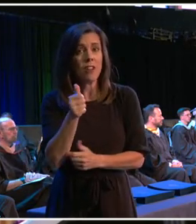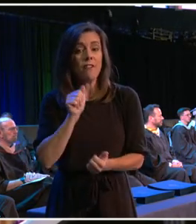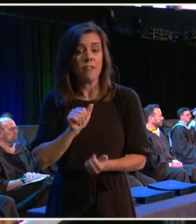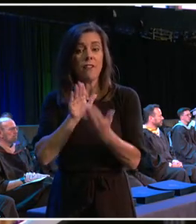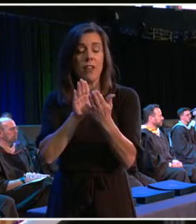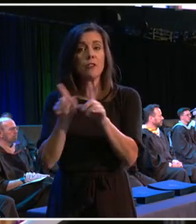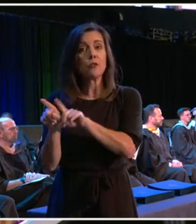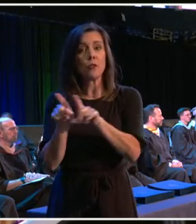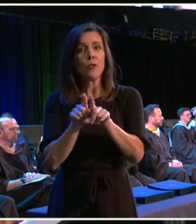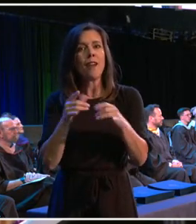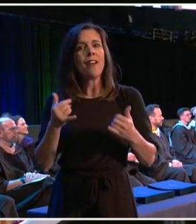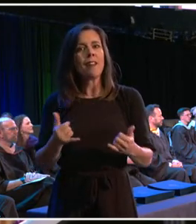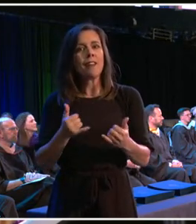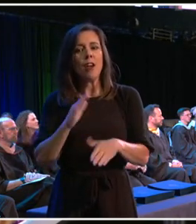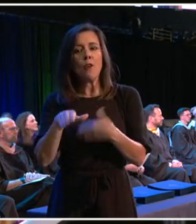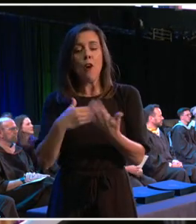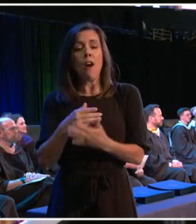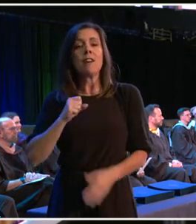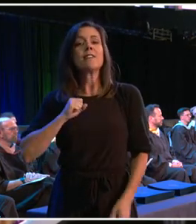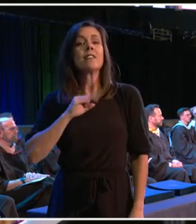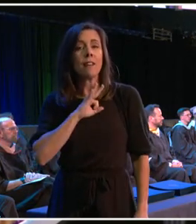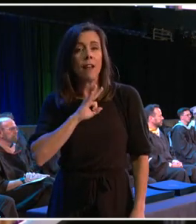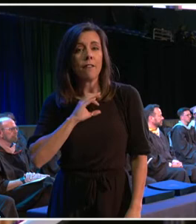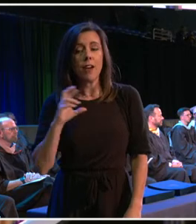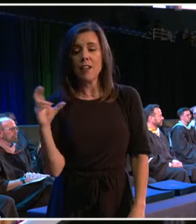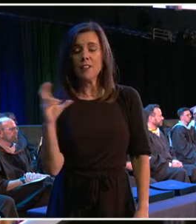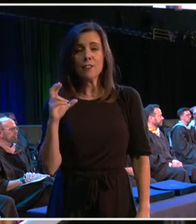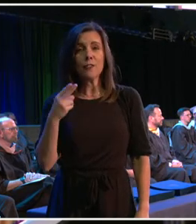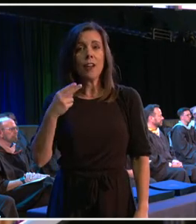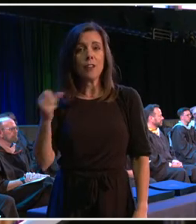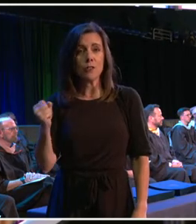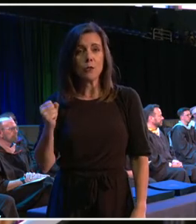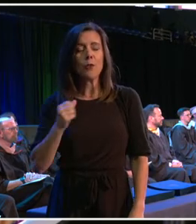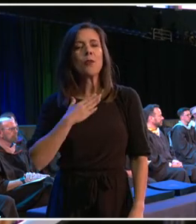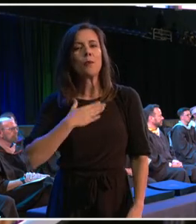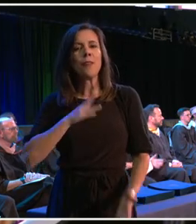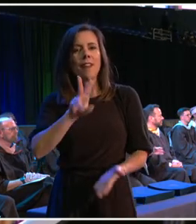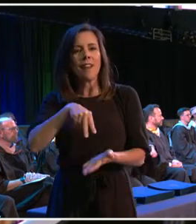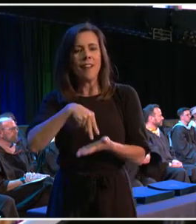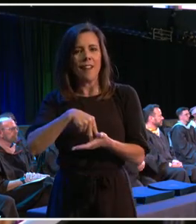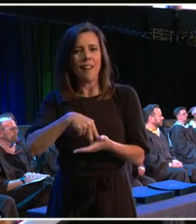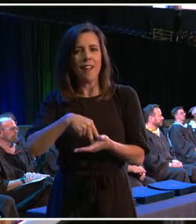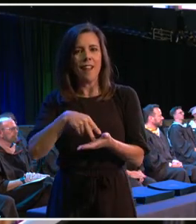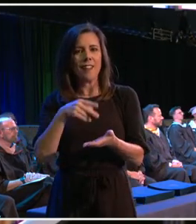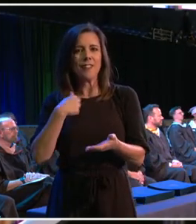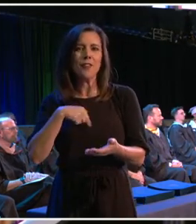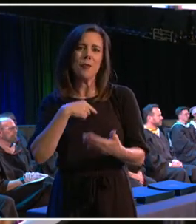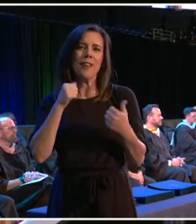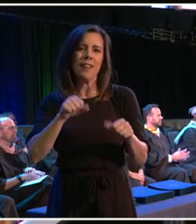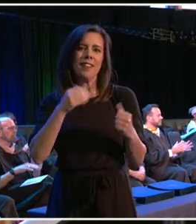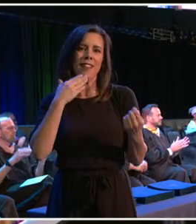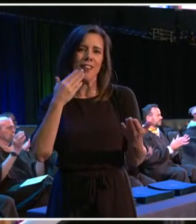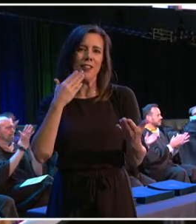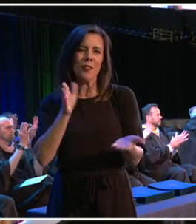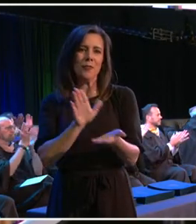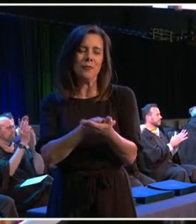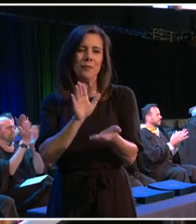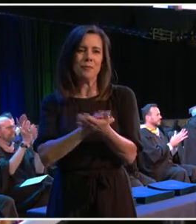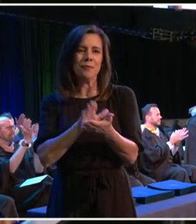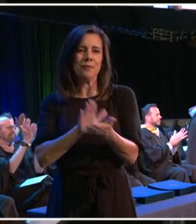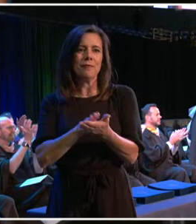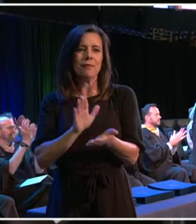faced. So at this time, with the staff of Cypress Ridge High School, would you please stand and be recognized?